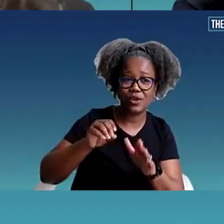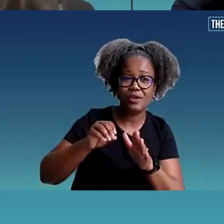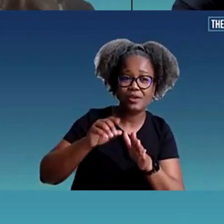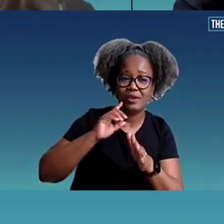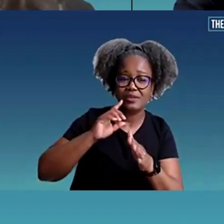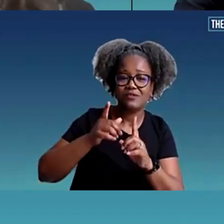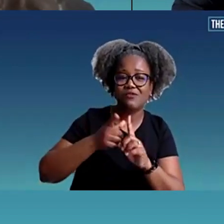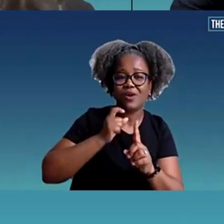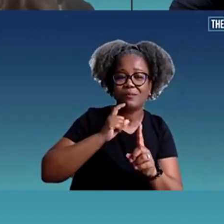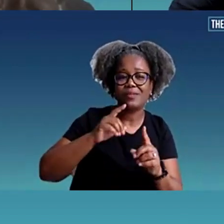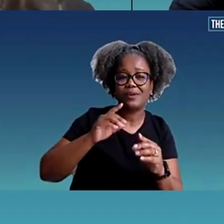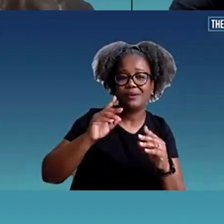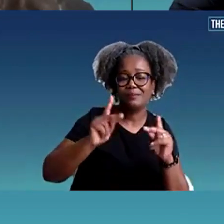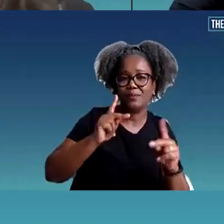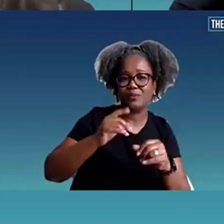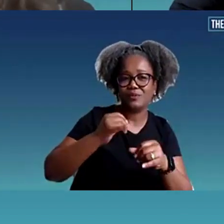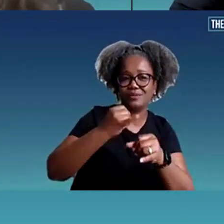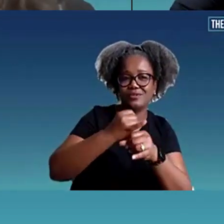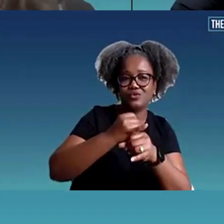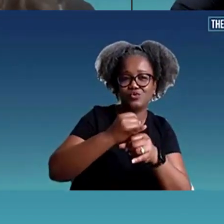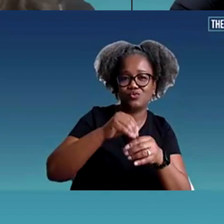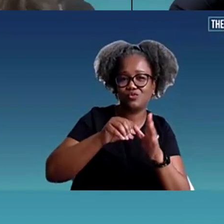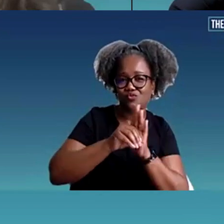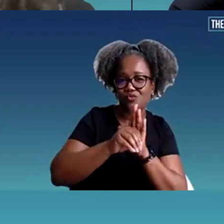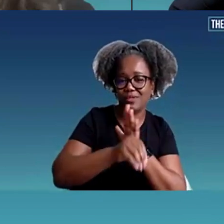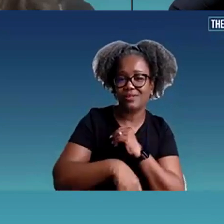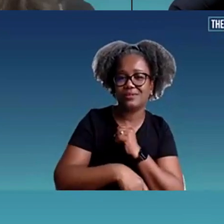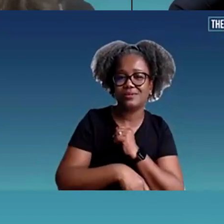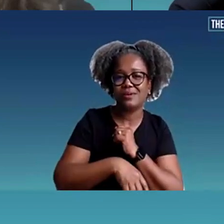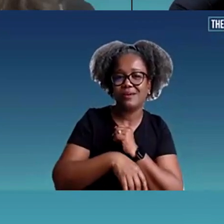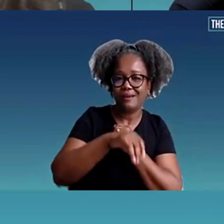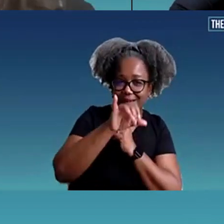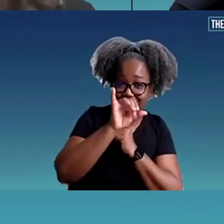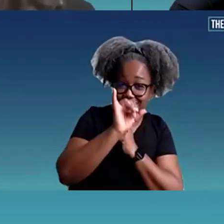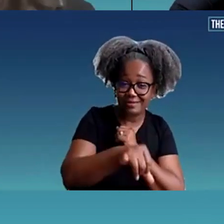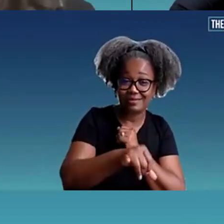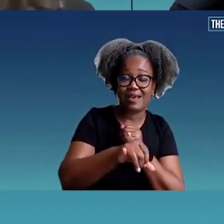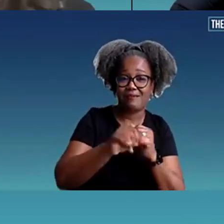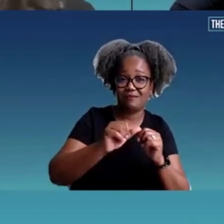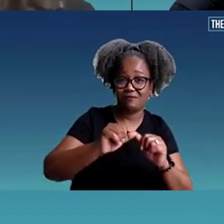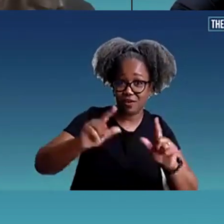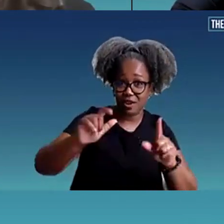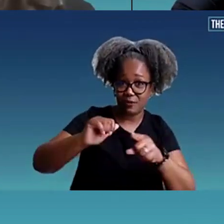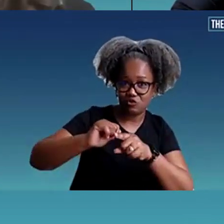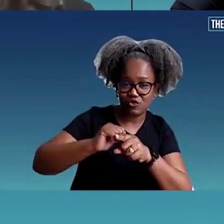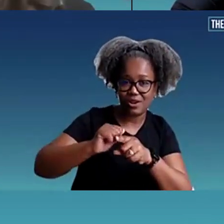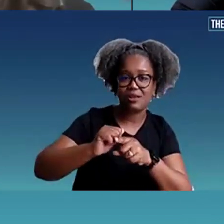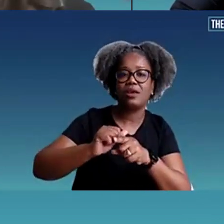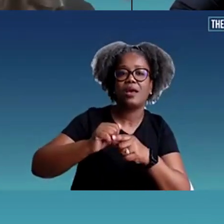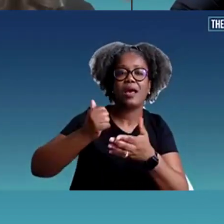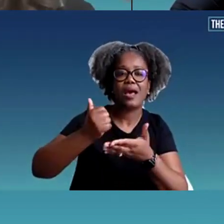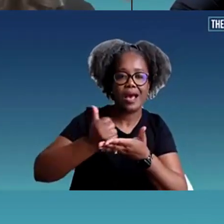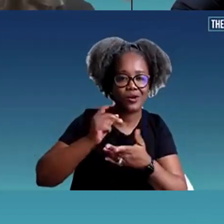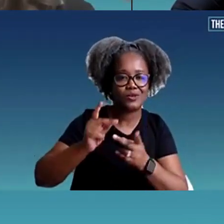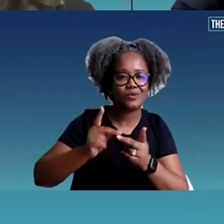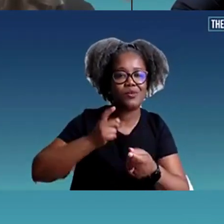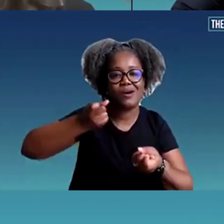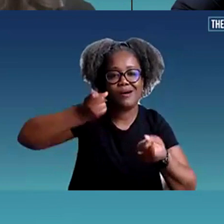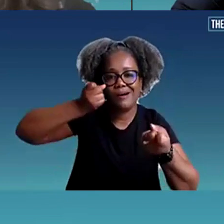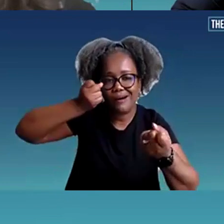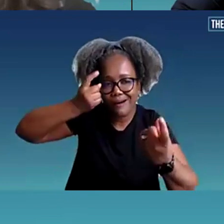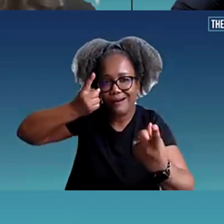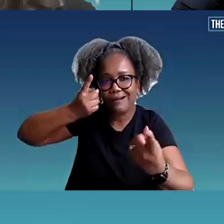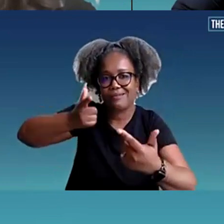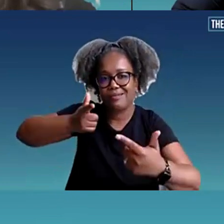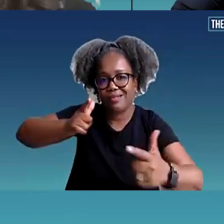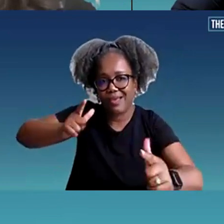of racism, understanding power and how it interacts, so that when we come to the table, we are using the same common definitions, because